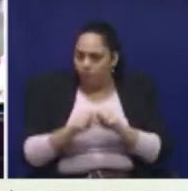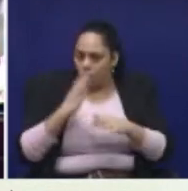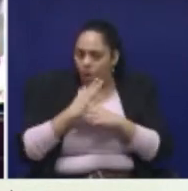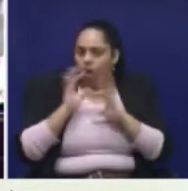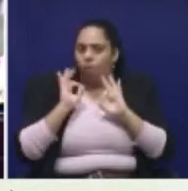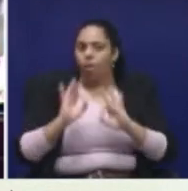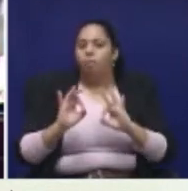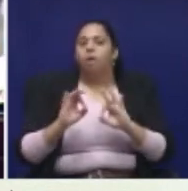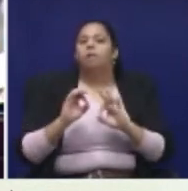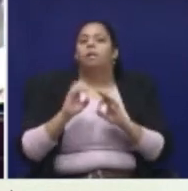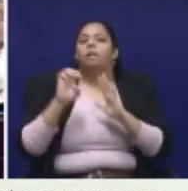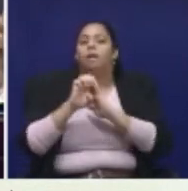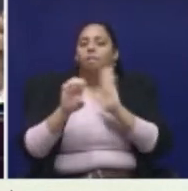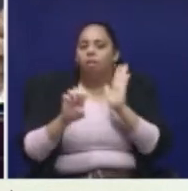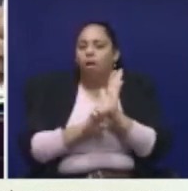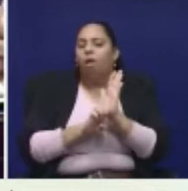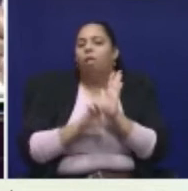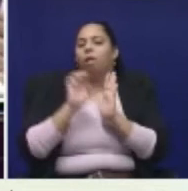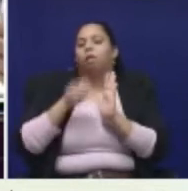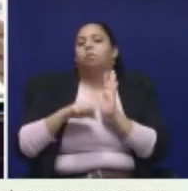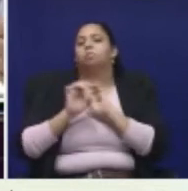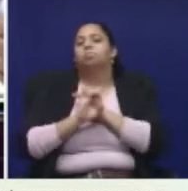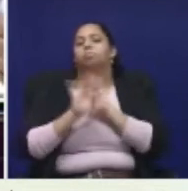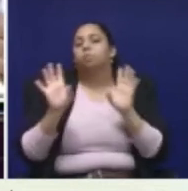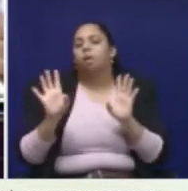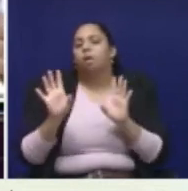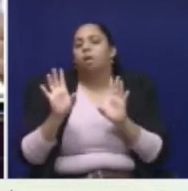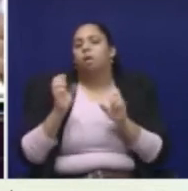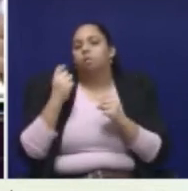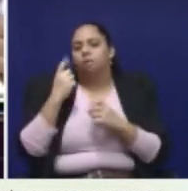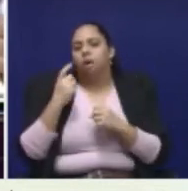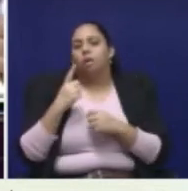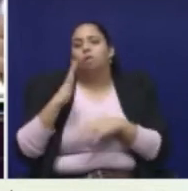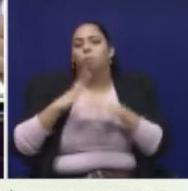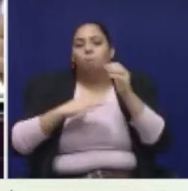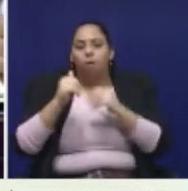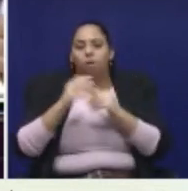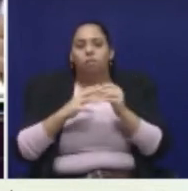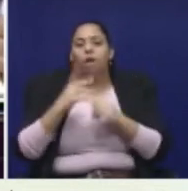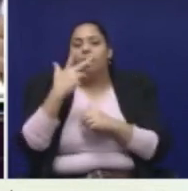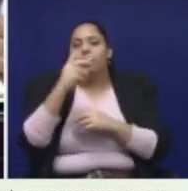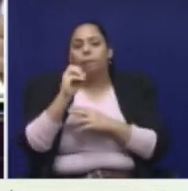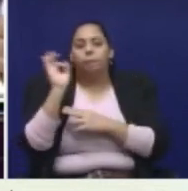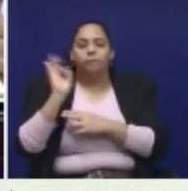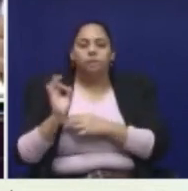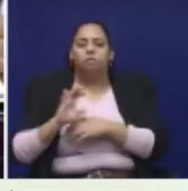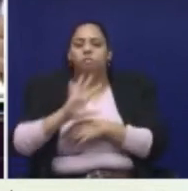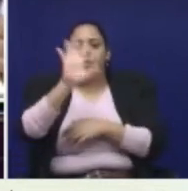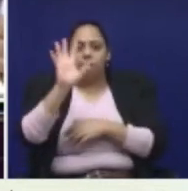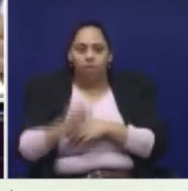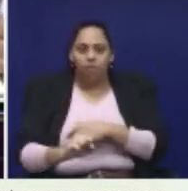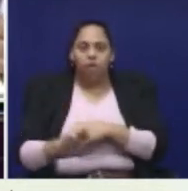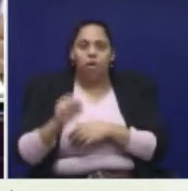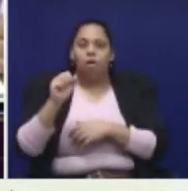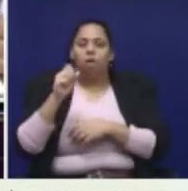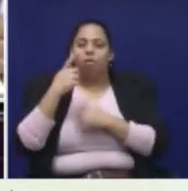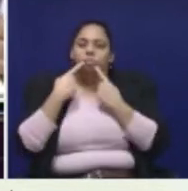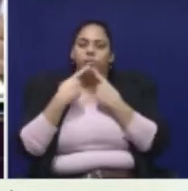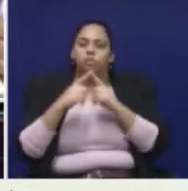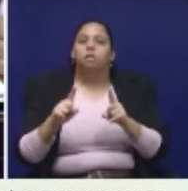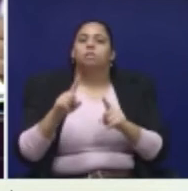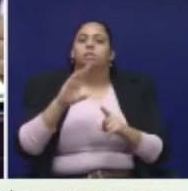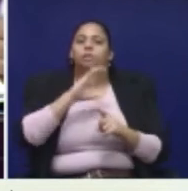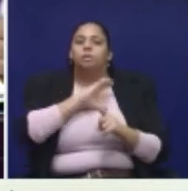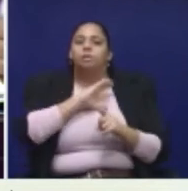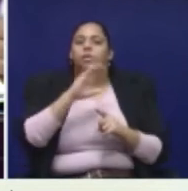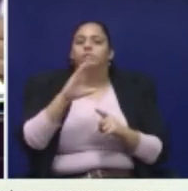ethical, inclusive, and resilient. For the ACDP, as kingdom builders in a society where 80% of South Africans profess to be Christian,